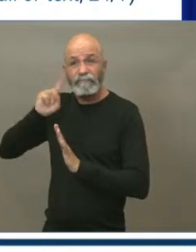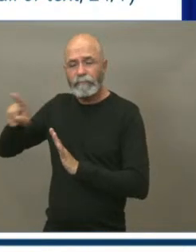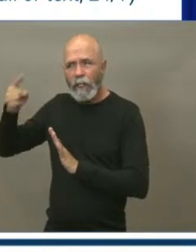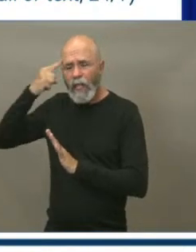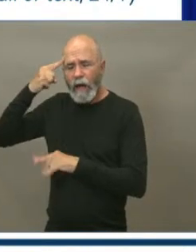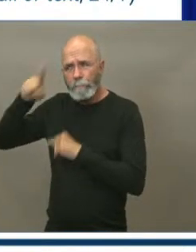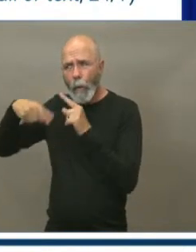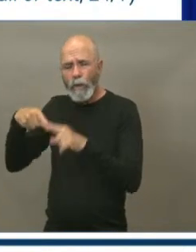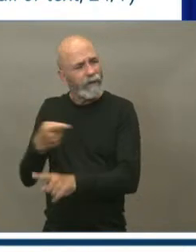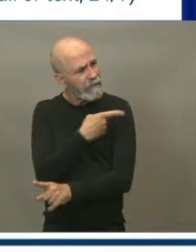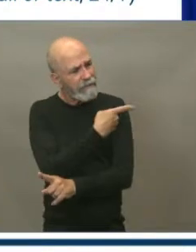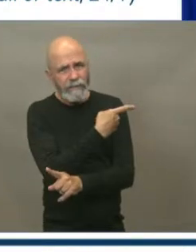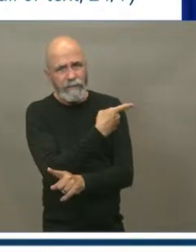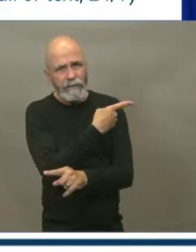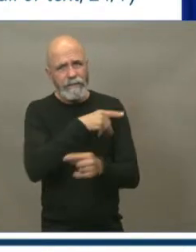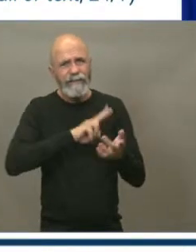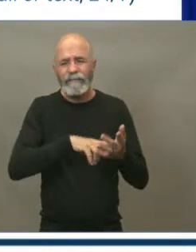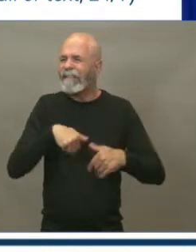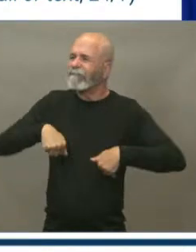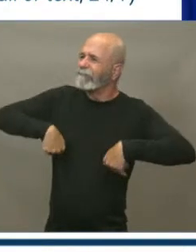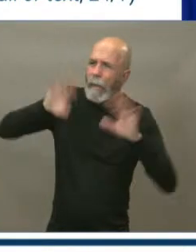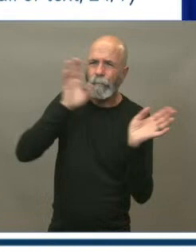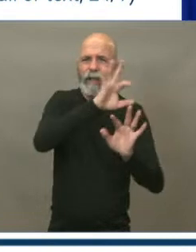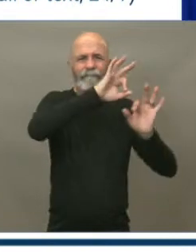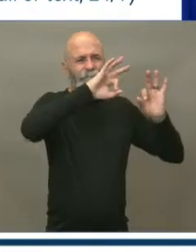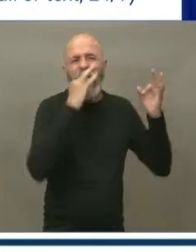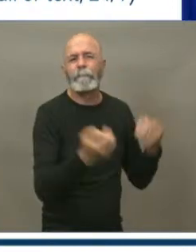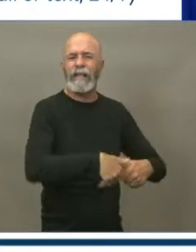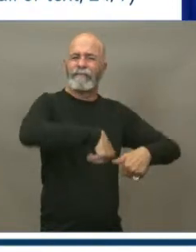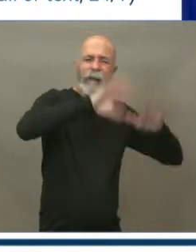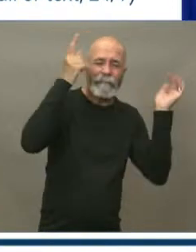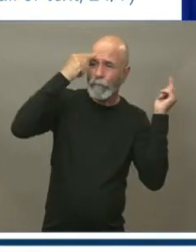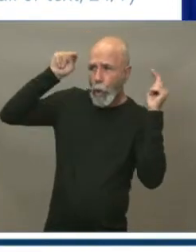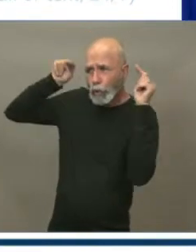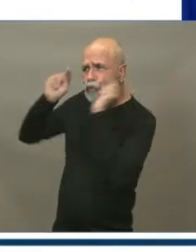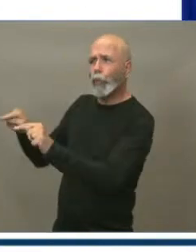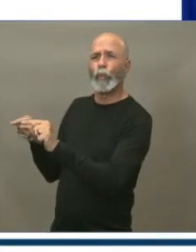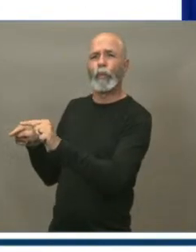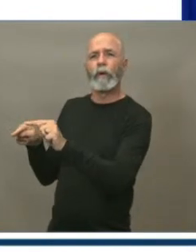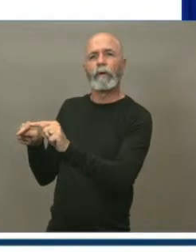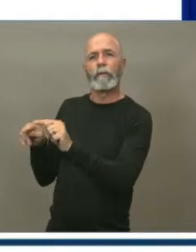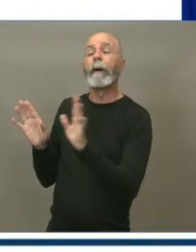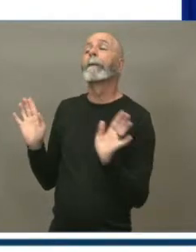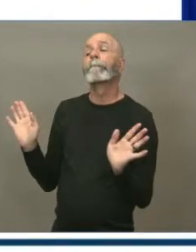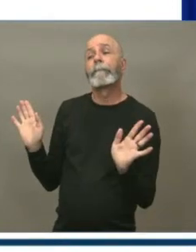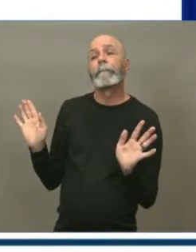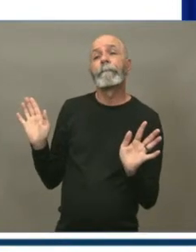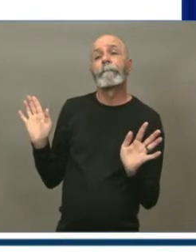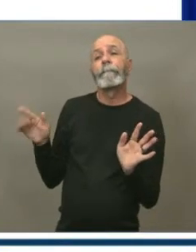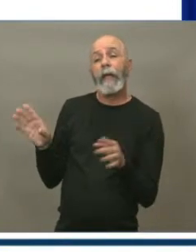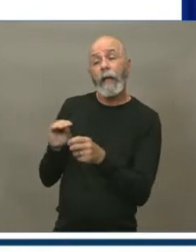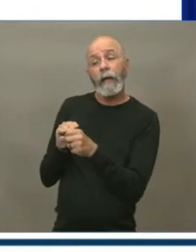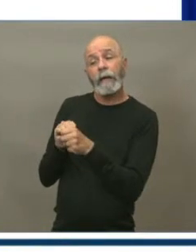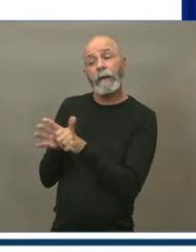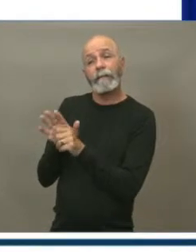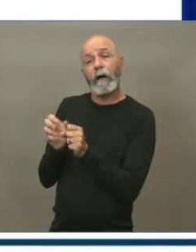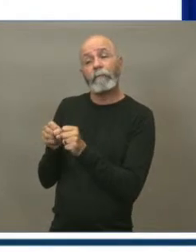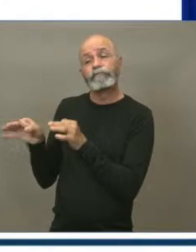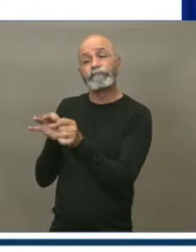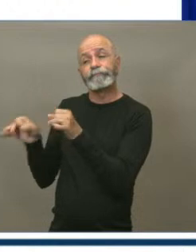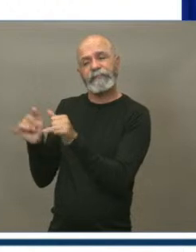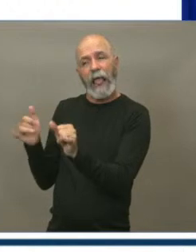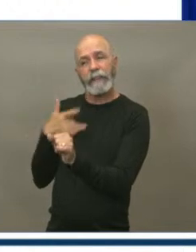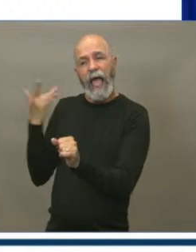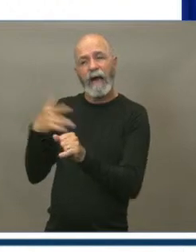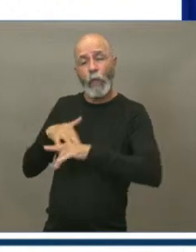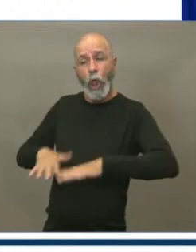making sacrifices for you. If that isn't enough, then let me remind you, these variants are still lurking in communities across the